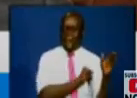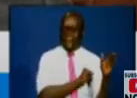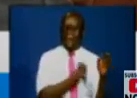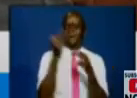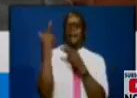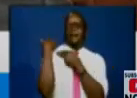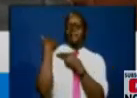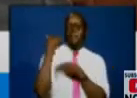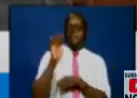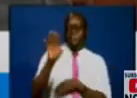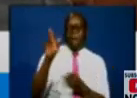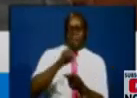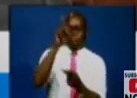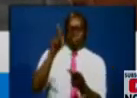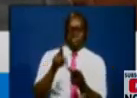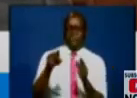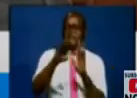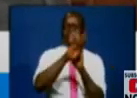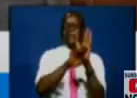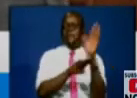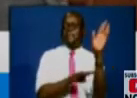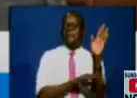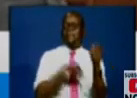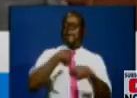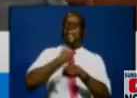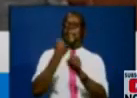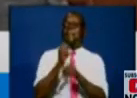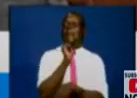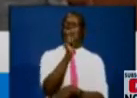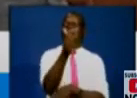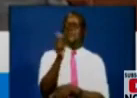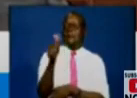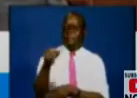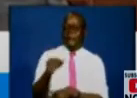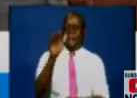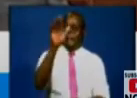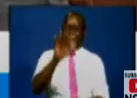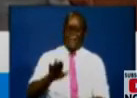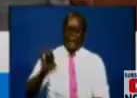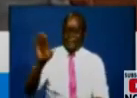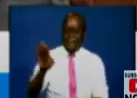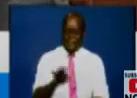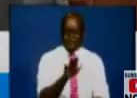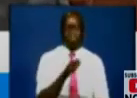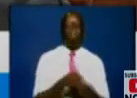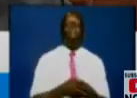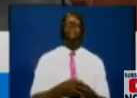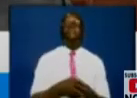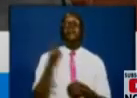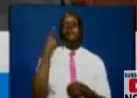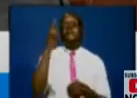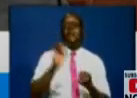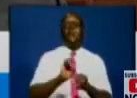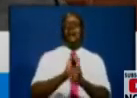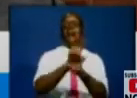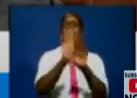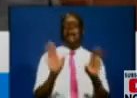for the accuracy of the statements that they make on the floor. For clarity, Mr.